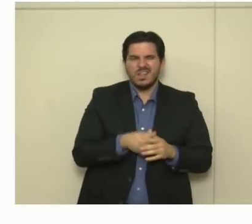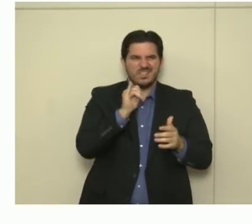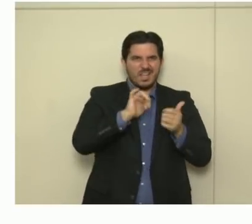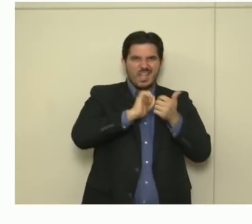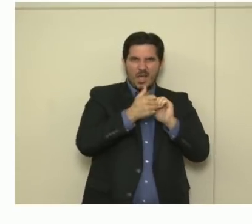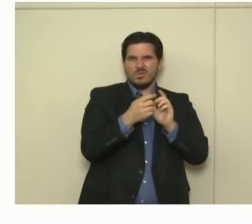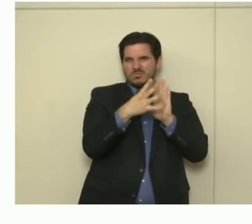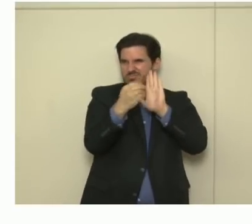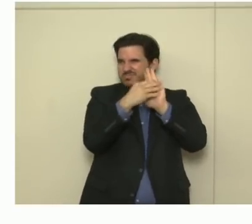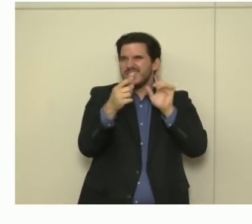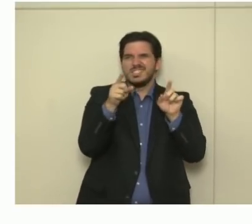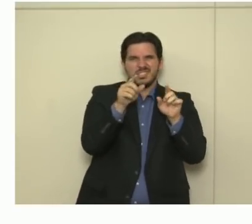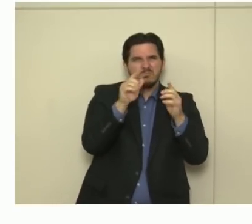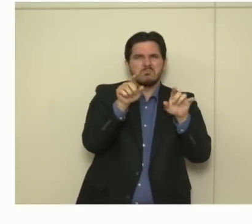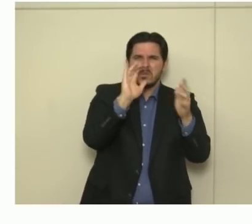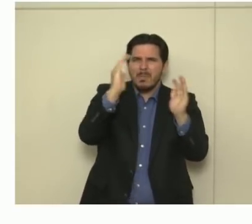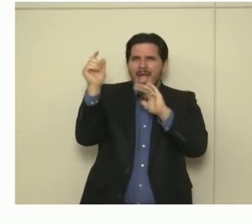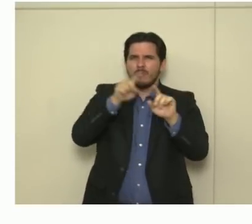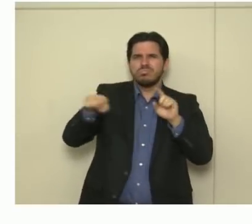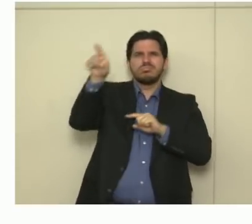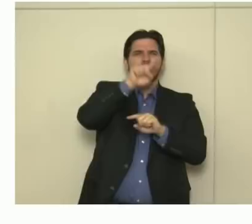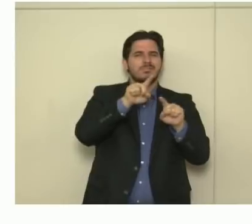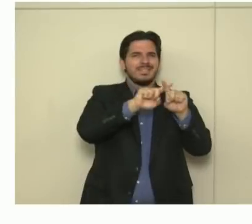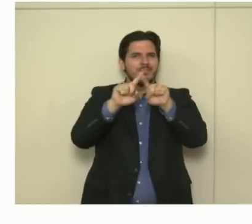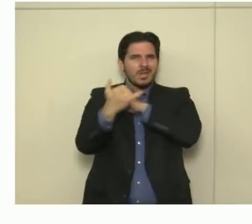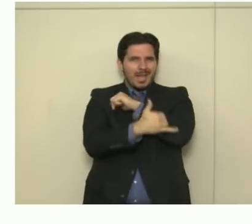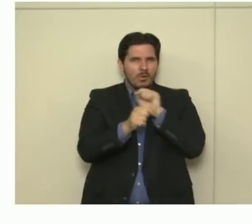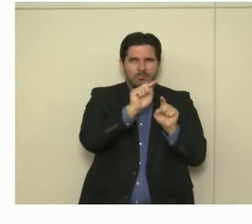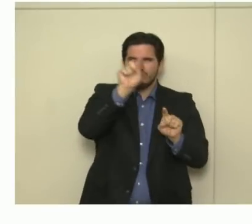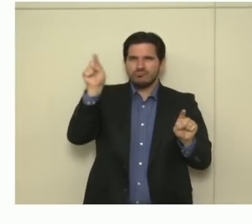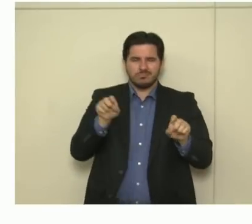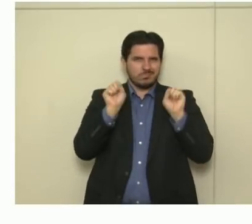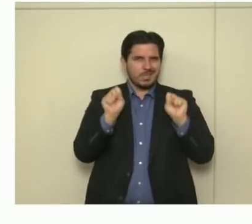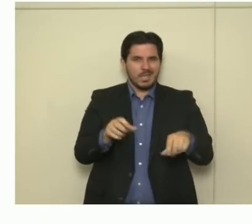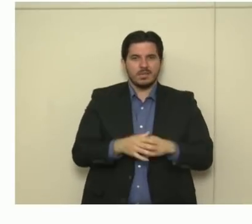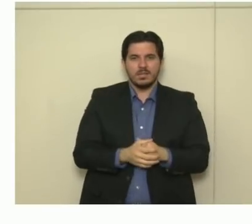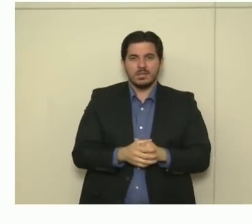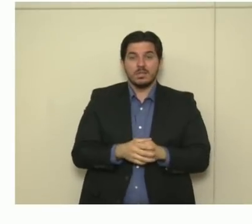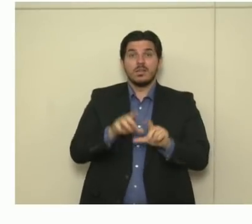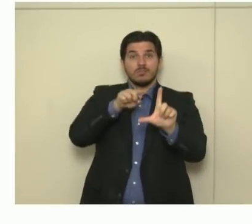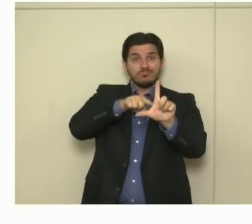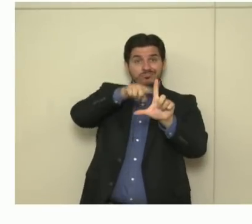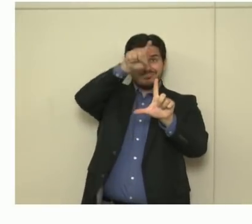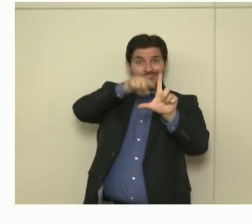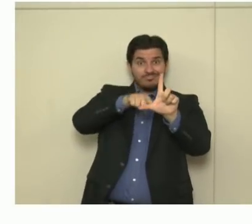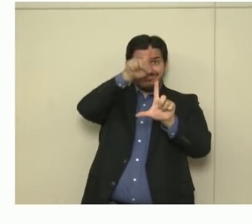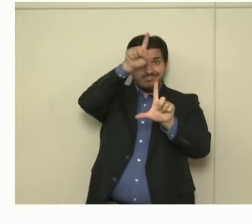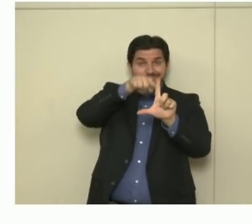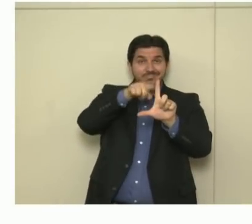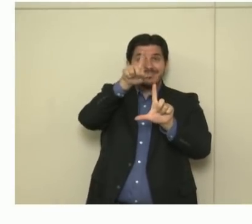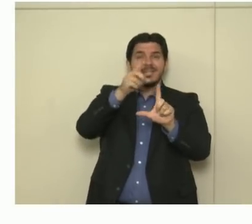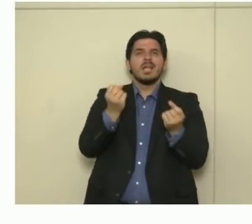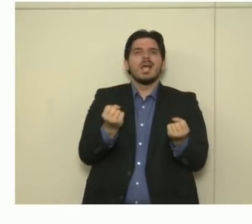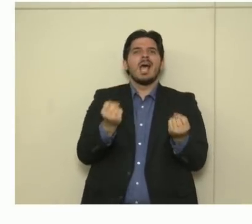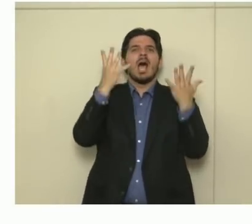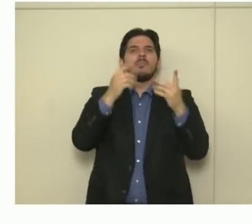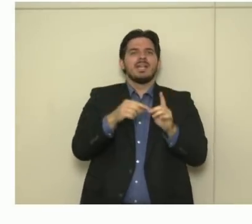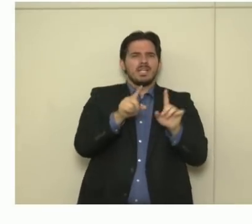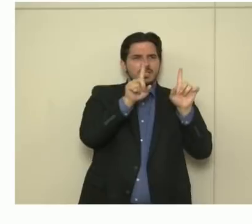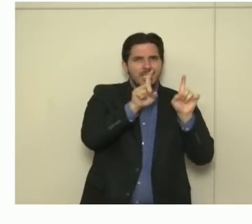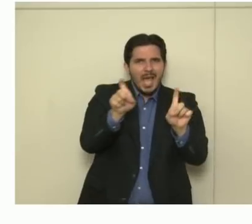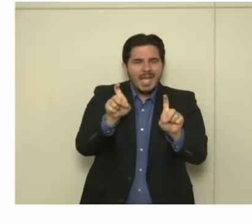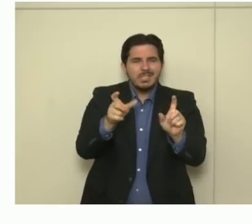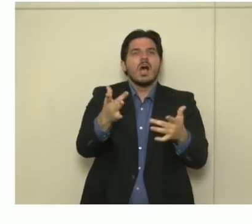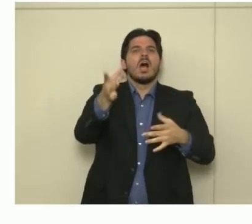in the state. And on the y-axis, the vertical axis, you've got the test positivity rate. And